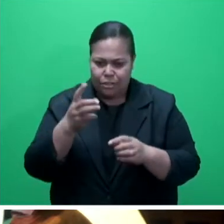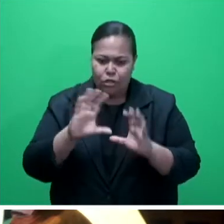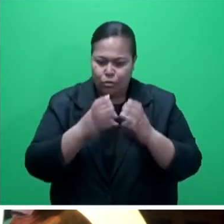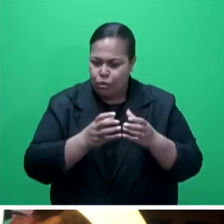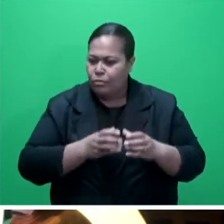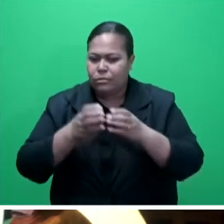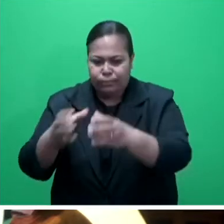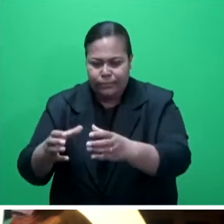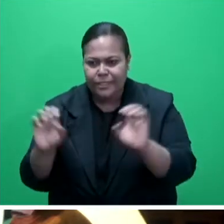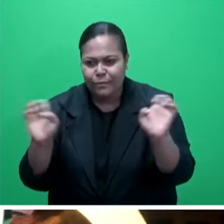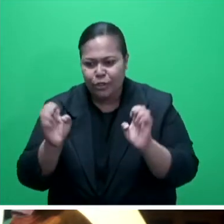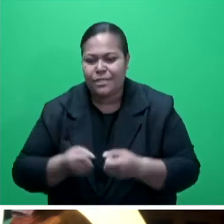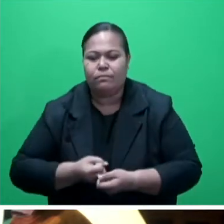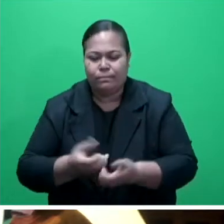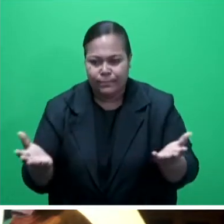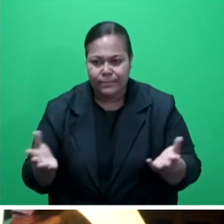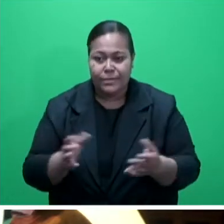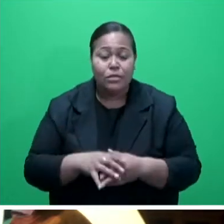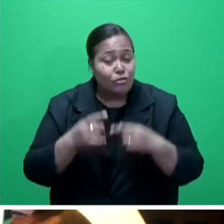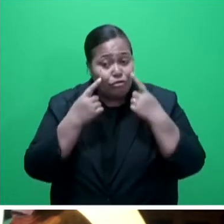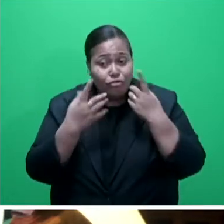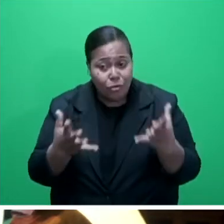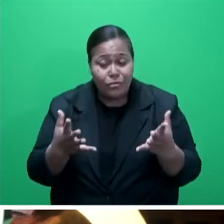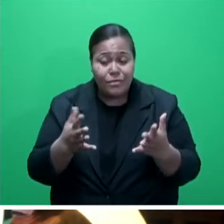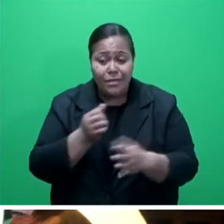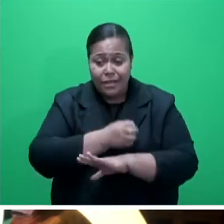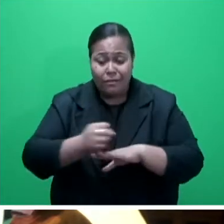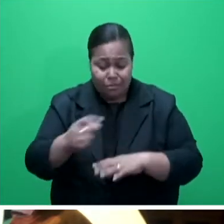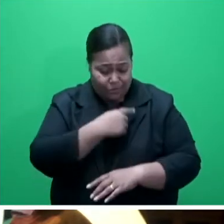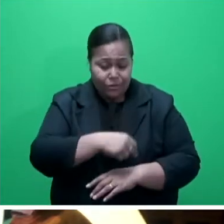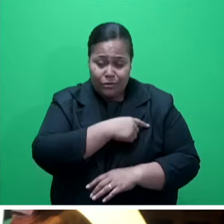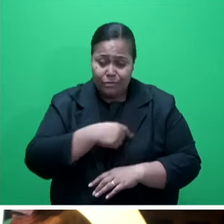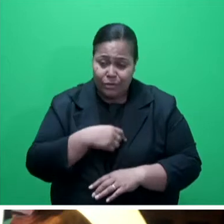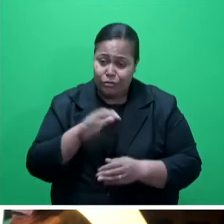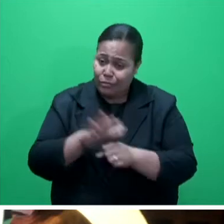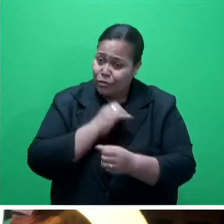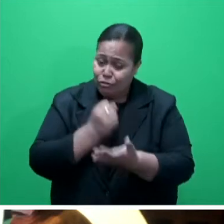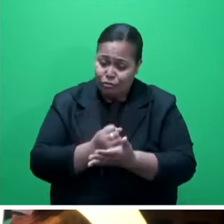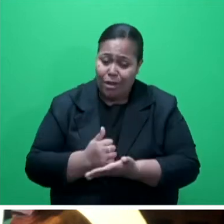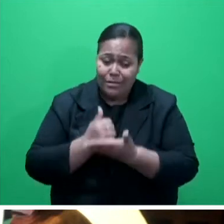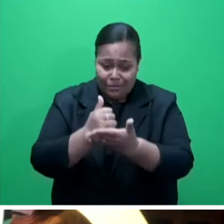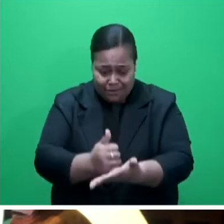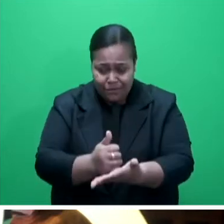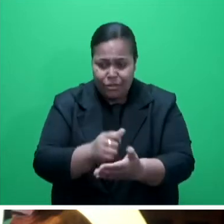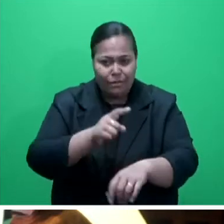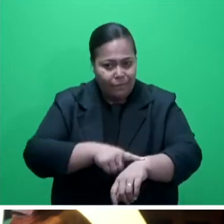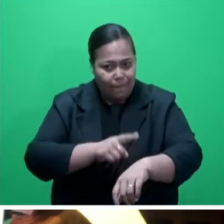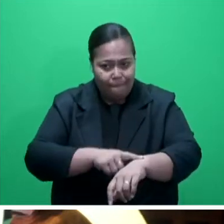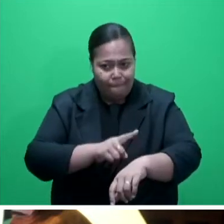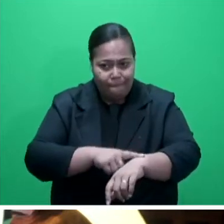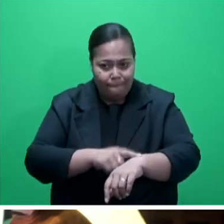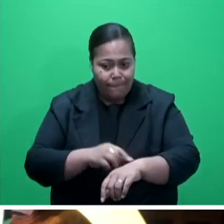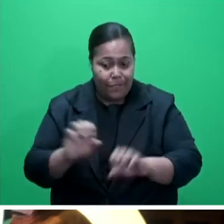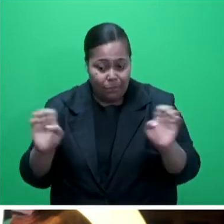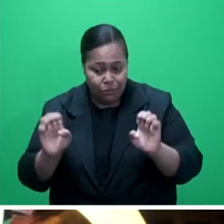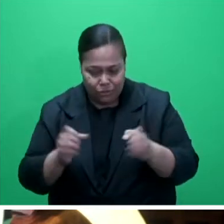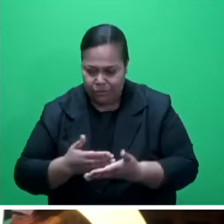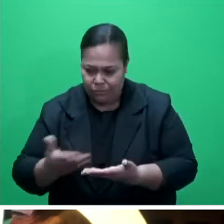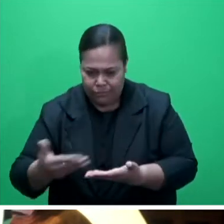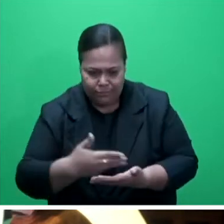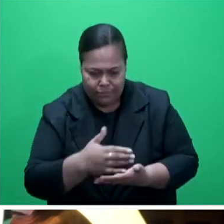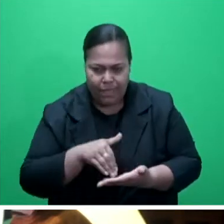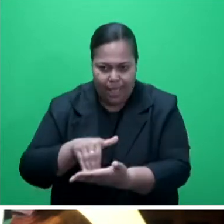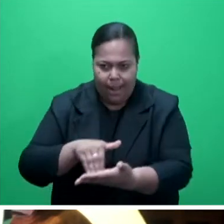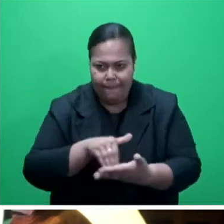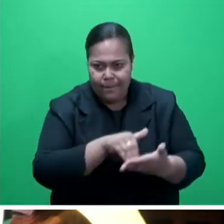deployed. And this shows that government is committed to ensuring assistance is delivered in a timely manner for all Fijians despite the